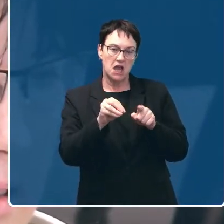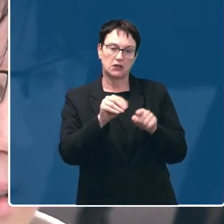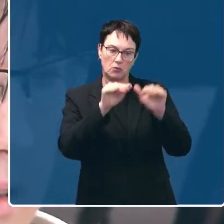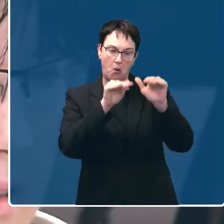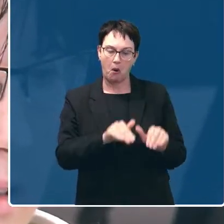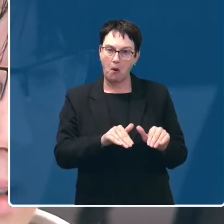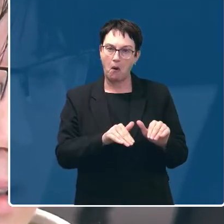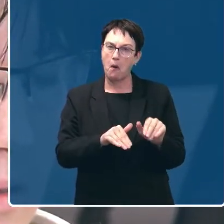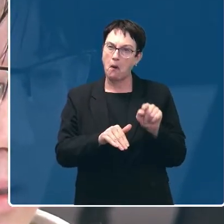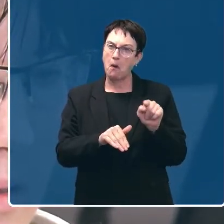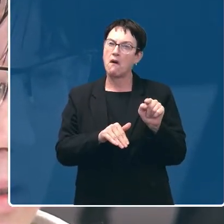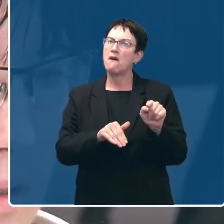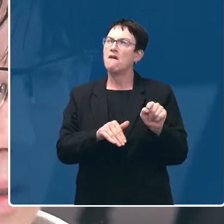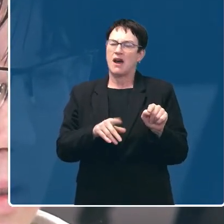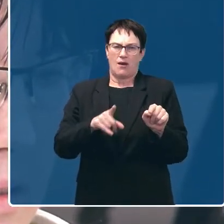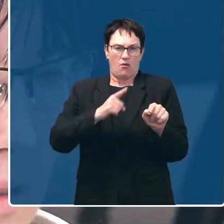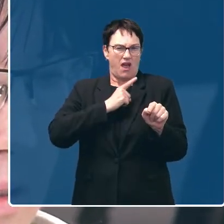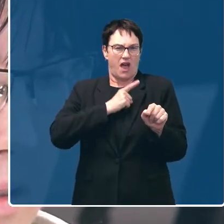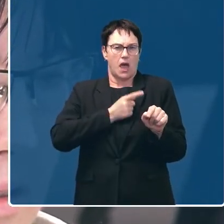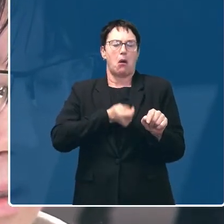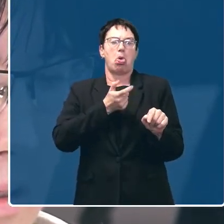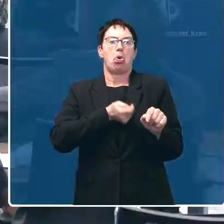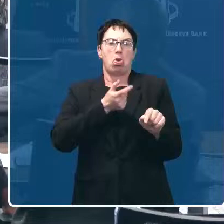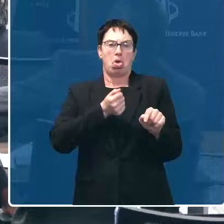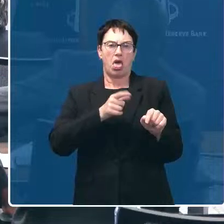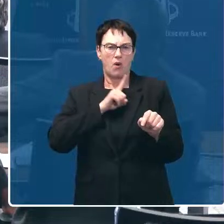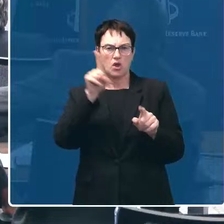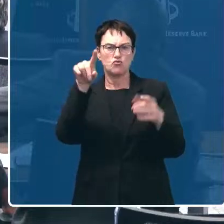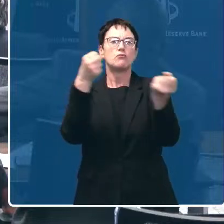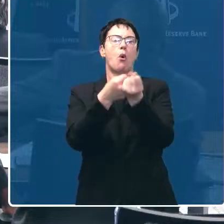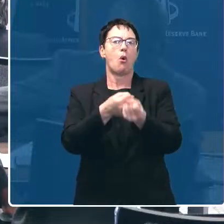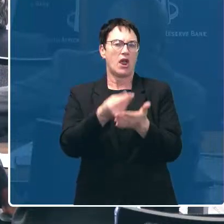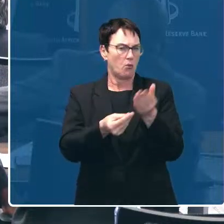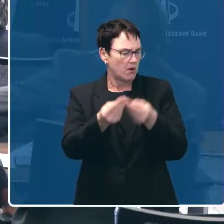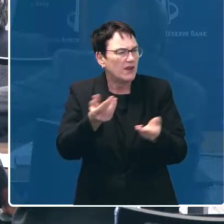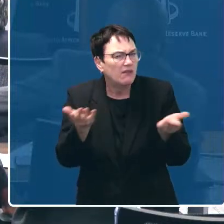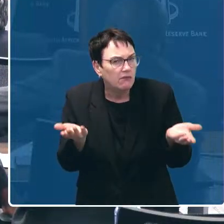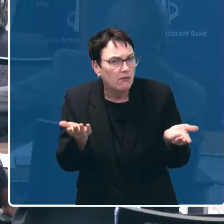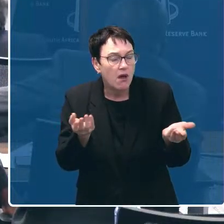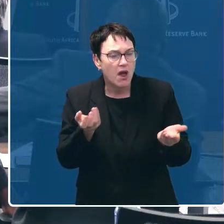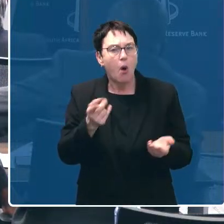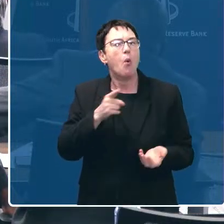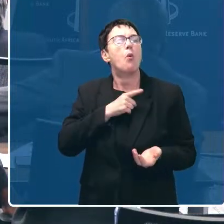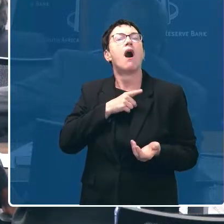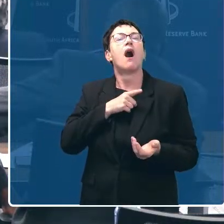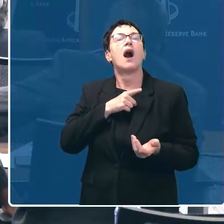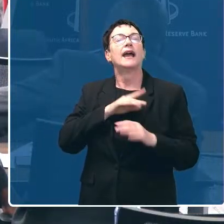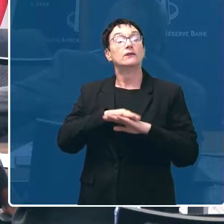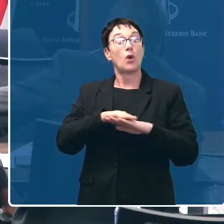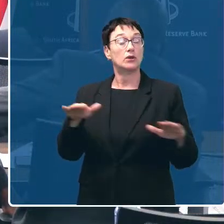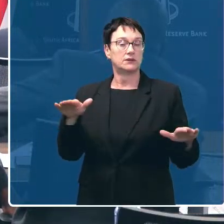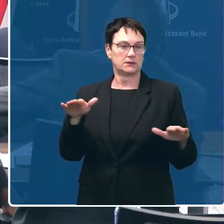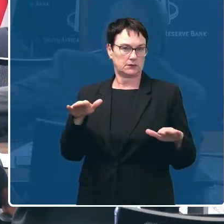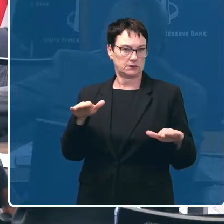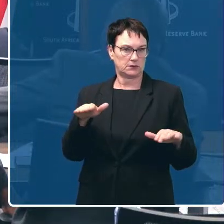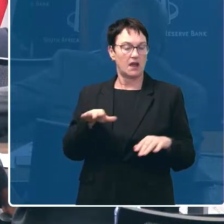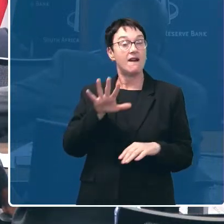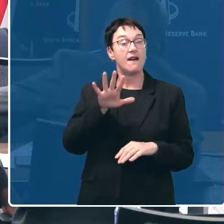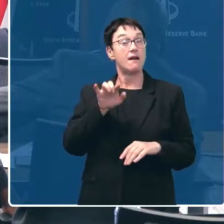cut, for example? Then, I think that's like question 3.